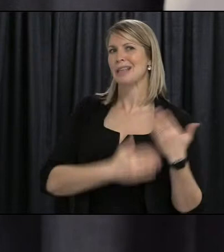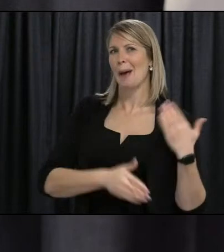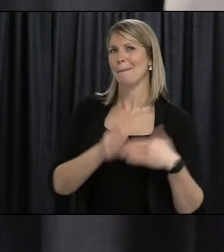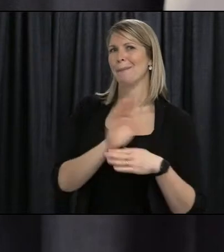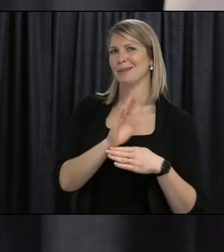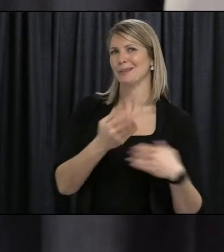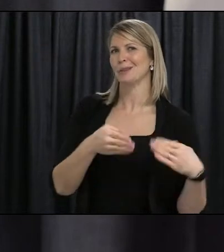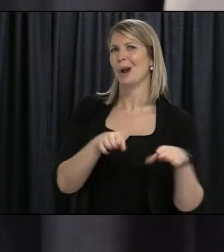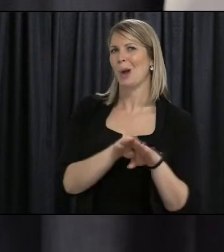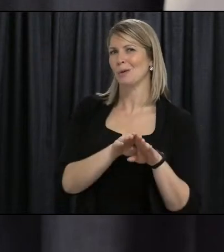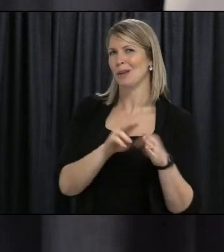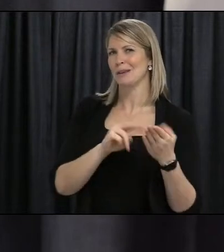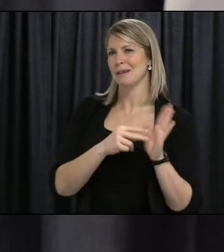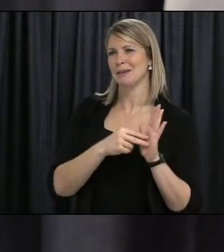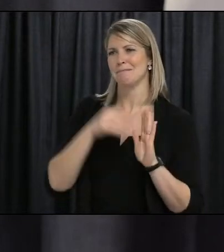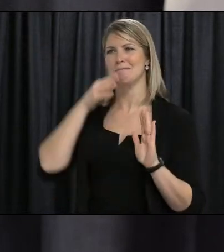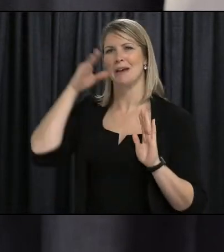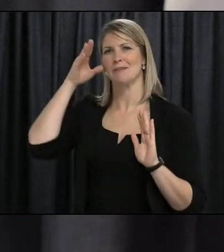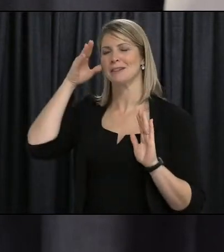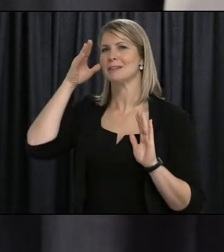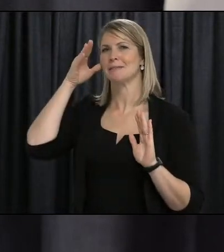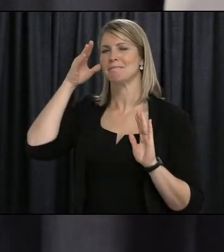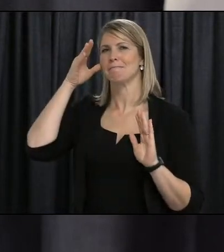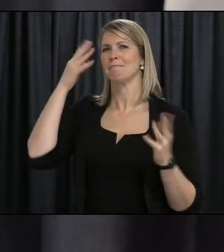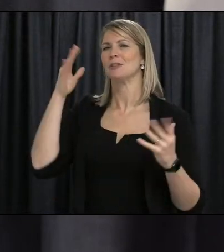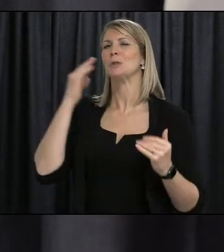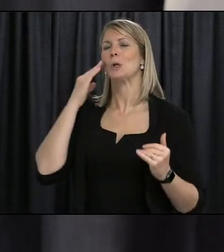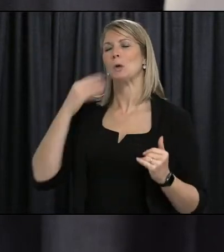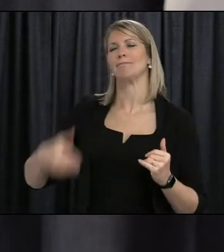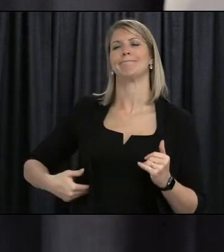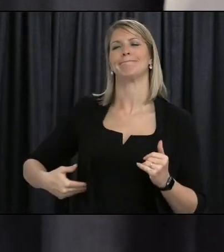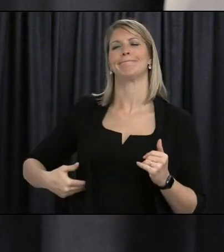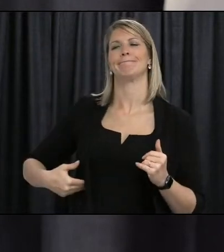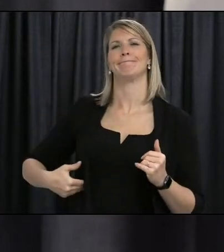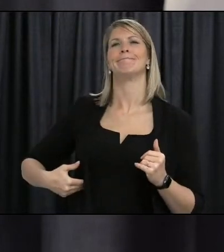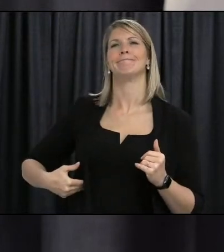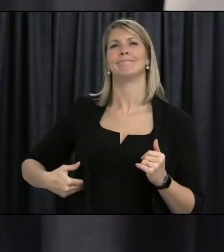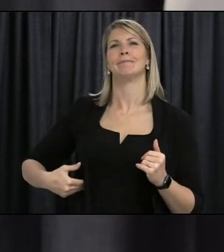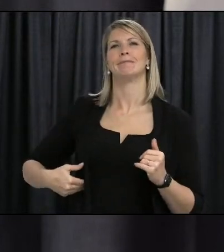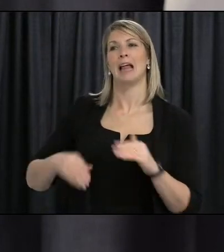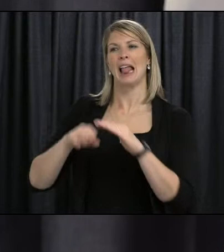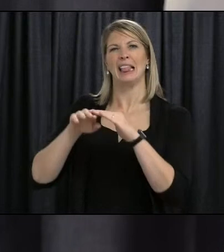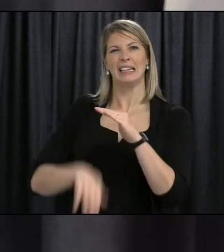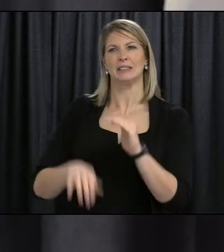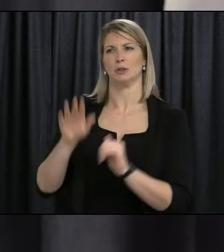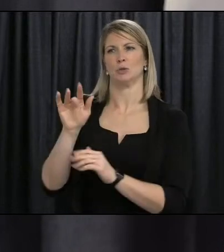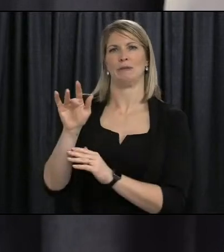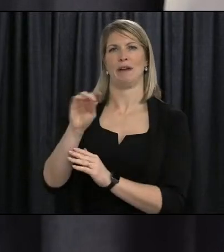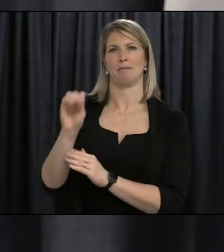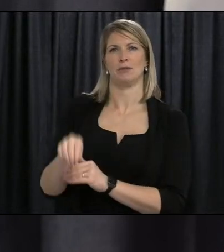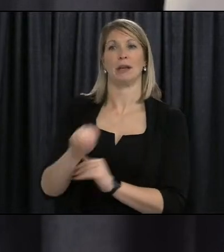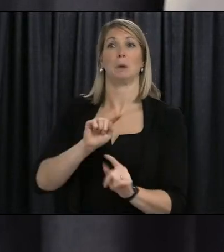So the attendance rates were very low, less than 25%.